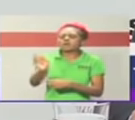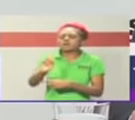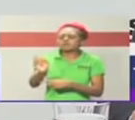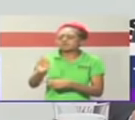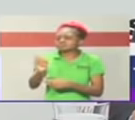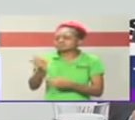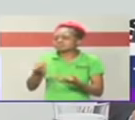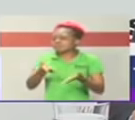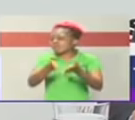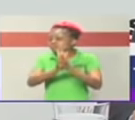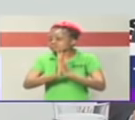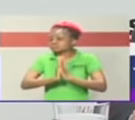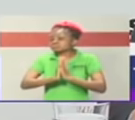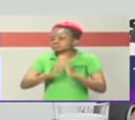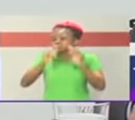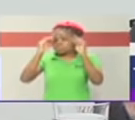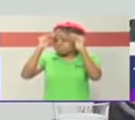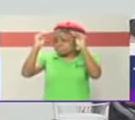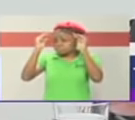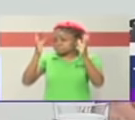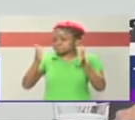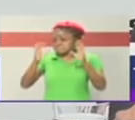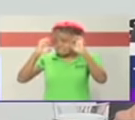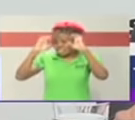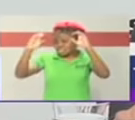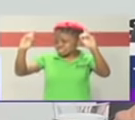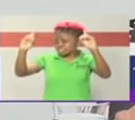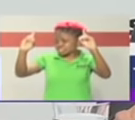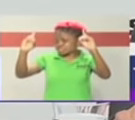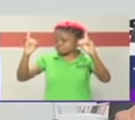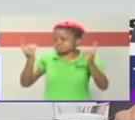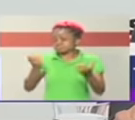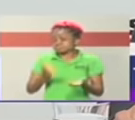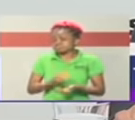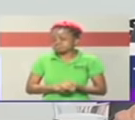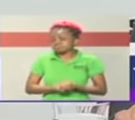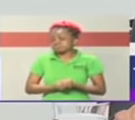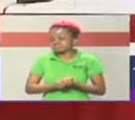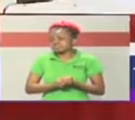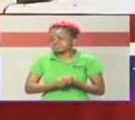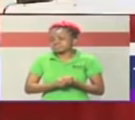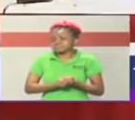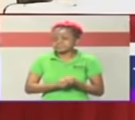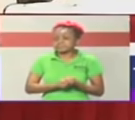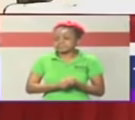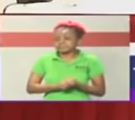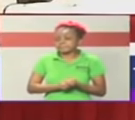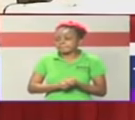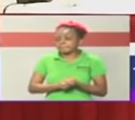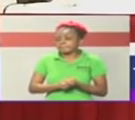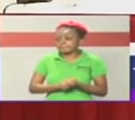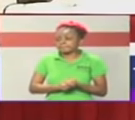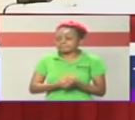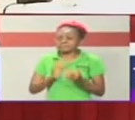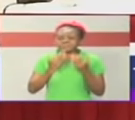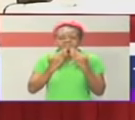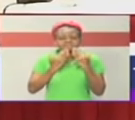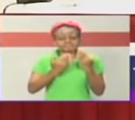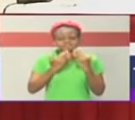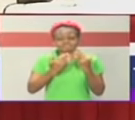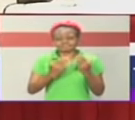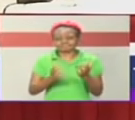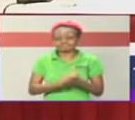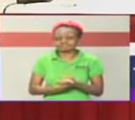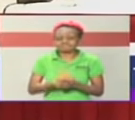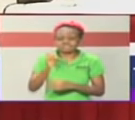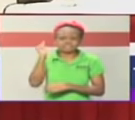Honorable Minister of Education, my colleague, Nyan Gatsby Dolly. Thank you very much. Thank you, Minister. We go across to Tobago.